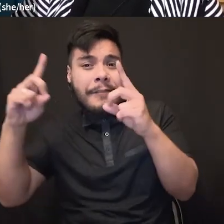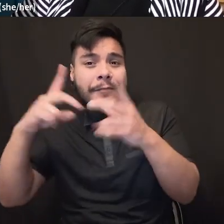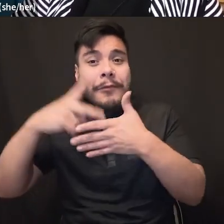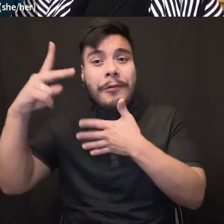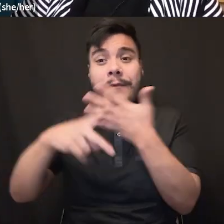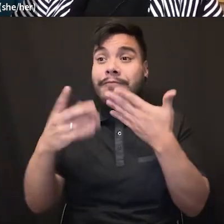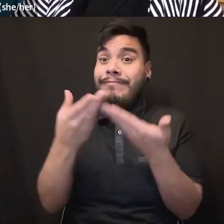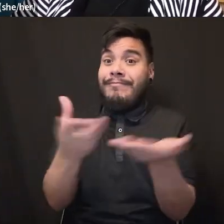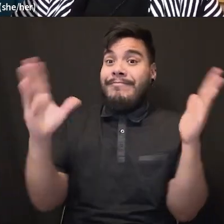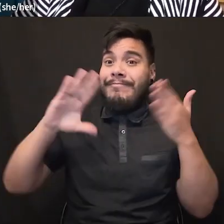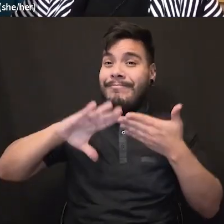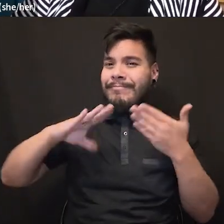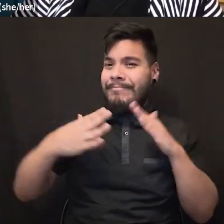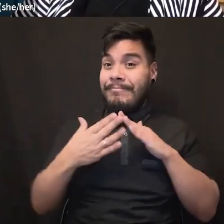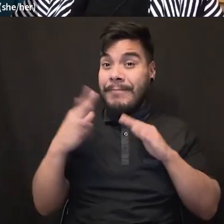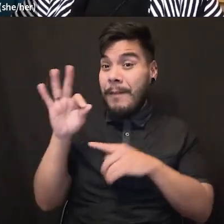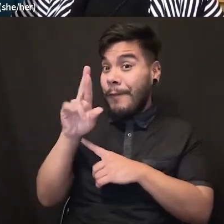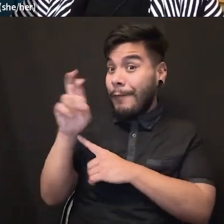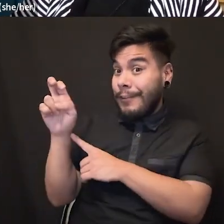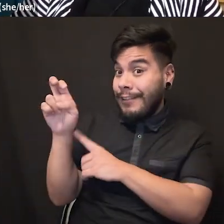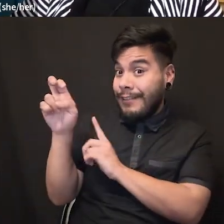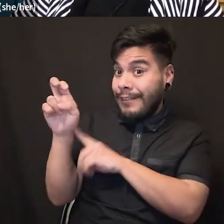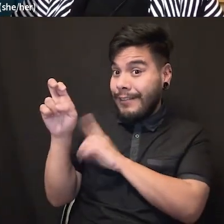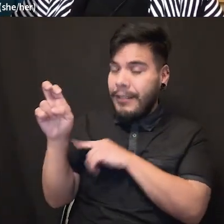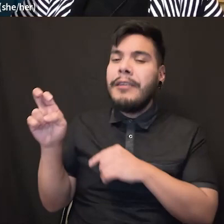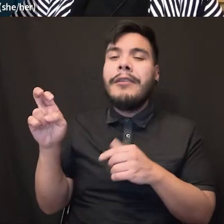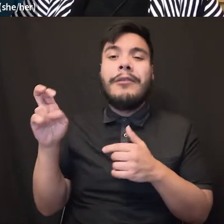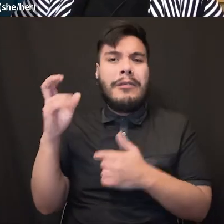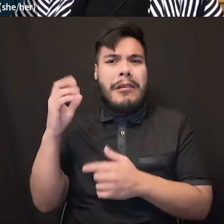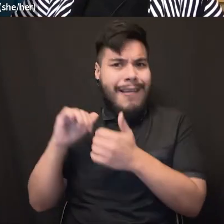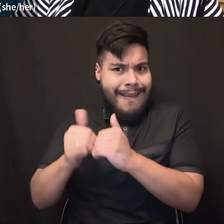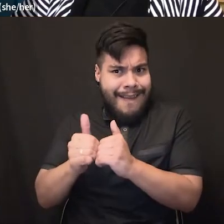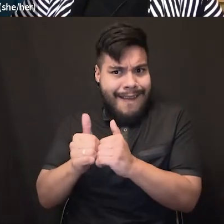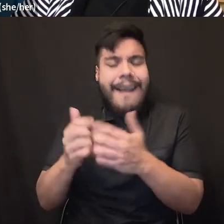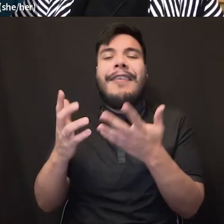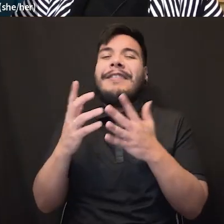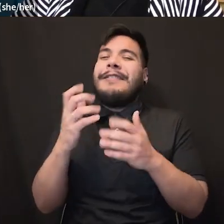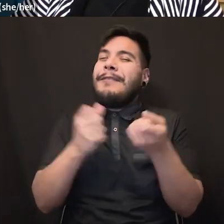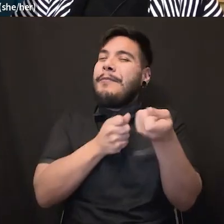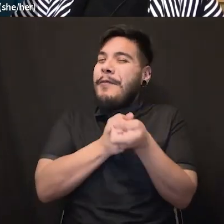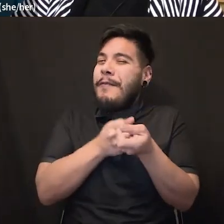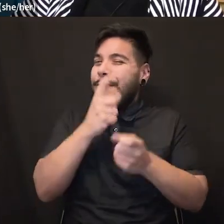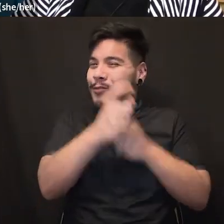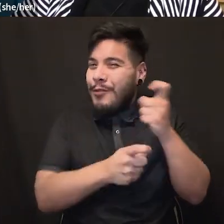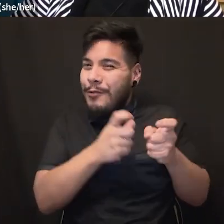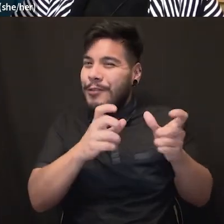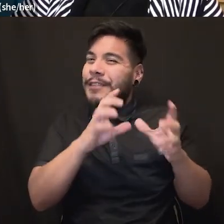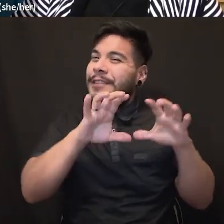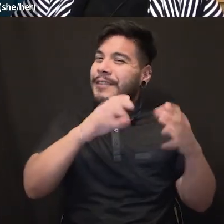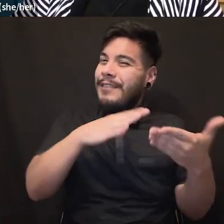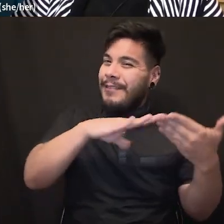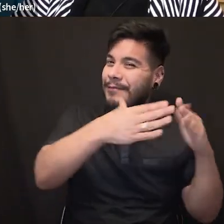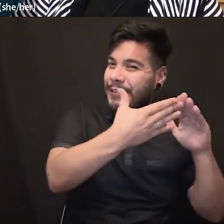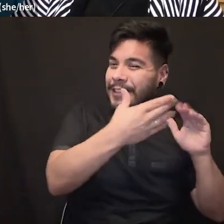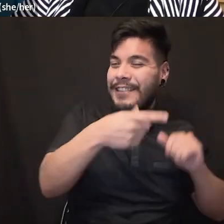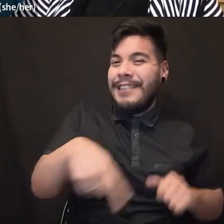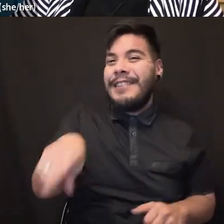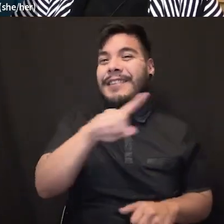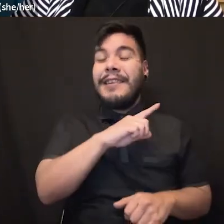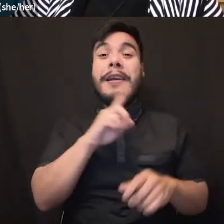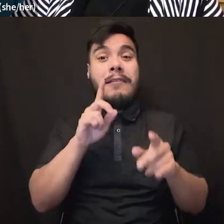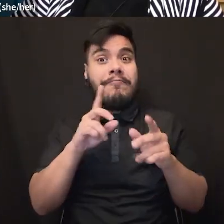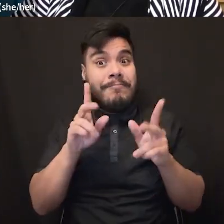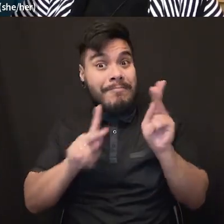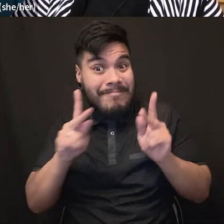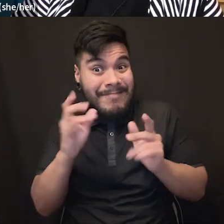our community at no charge because of the support of our donor community, which includes people just